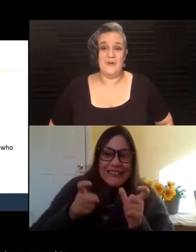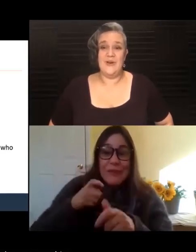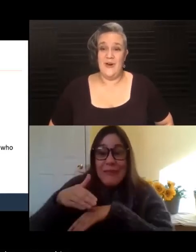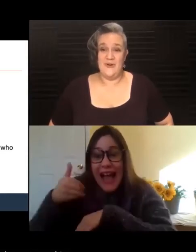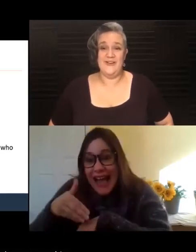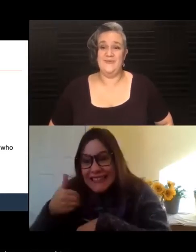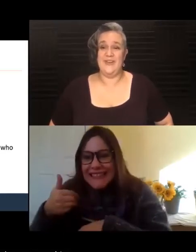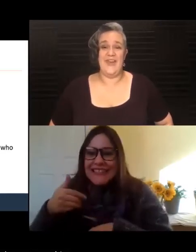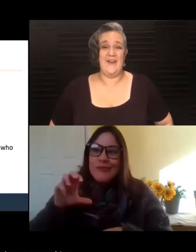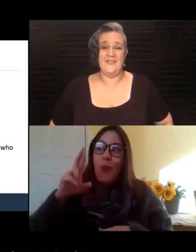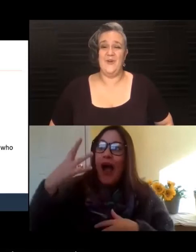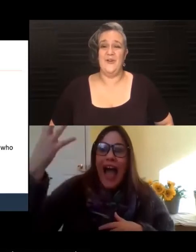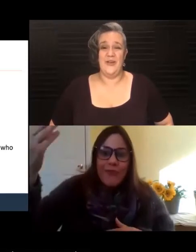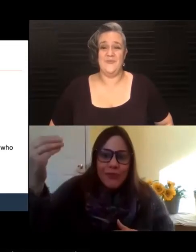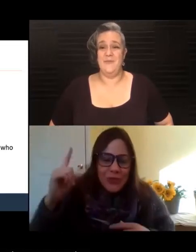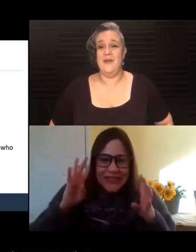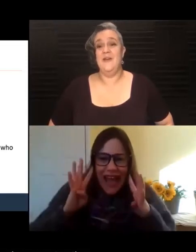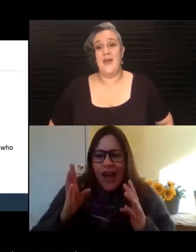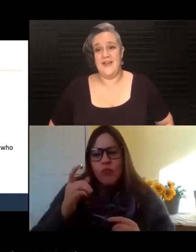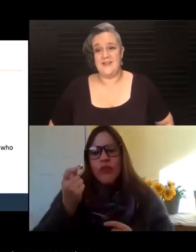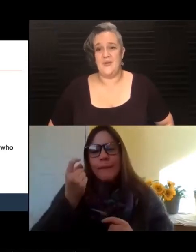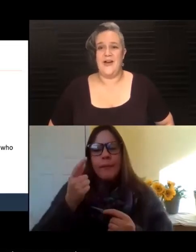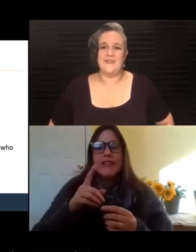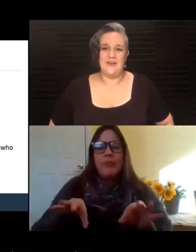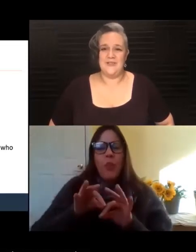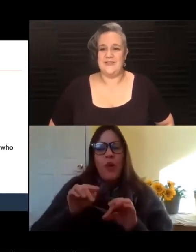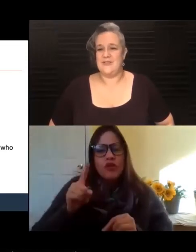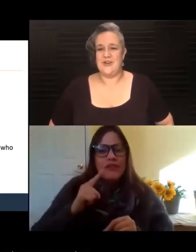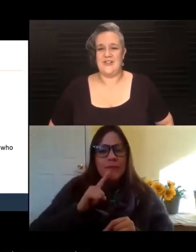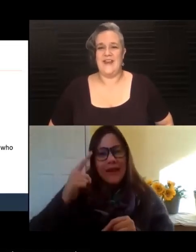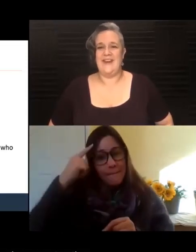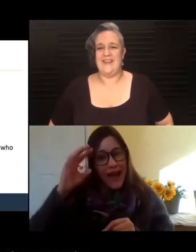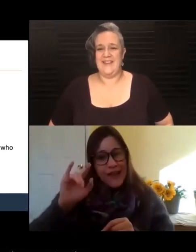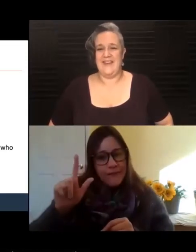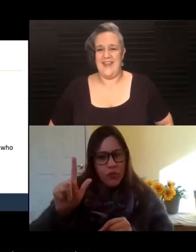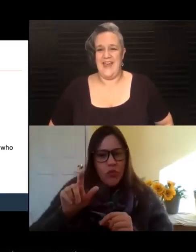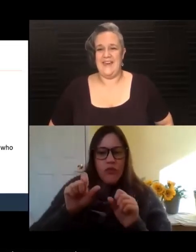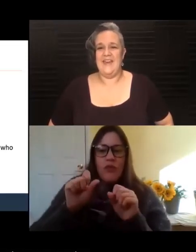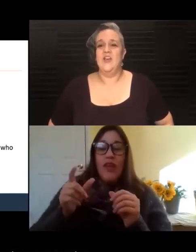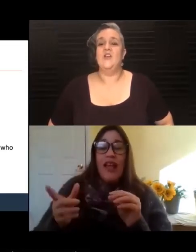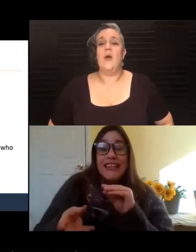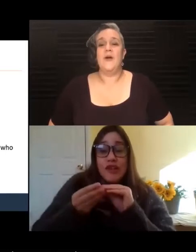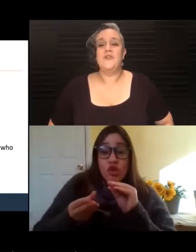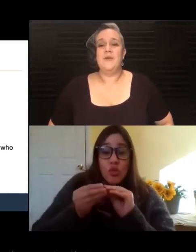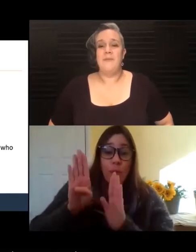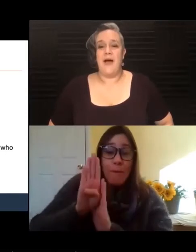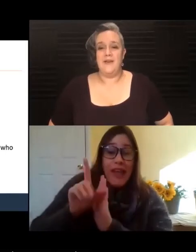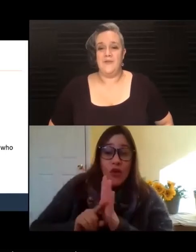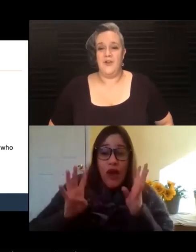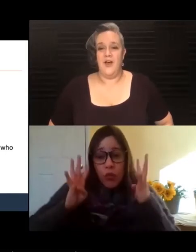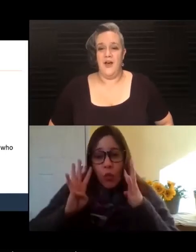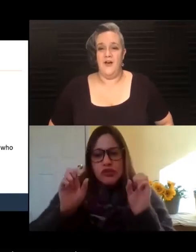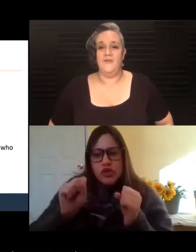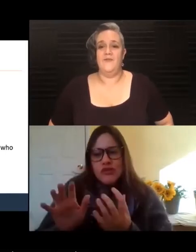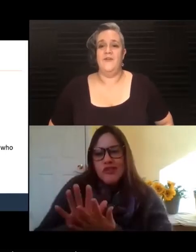you don't know. We can't always avoid noise from pets or outside noises, construction, anything like that. I want you to be